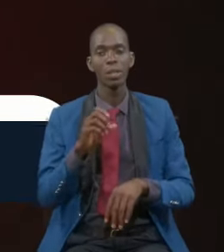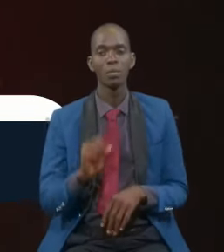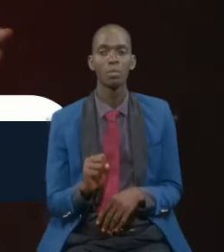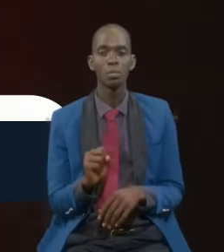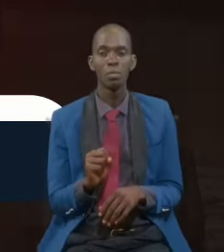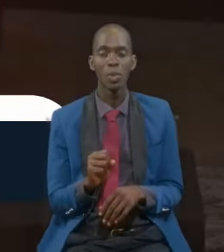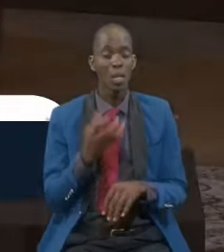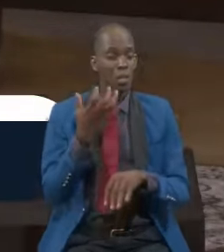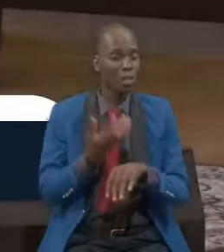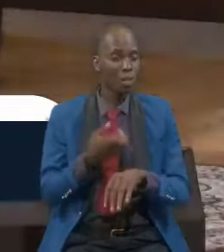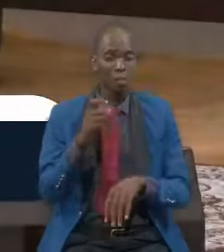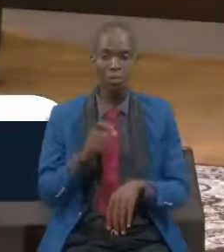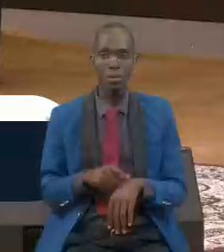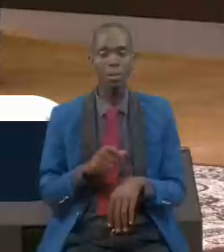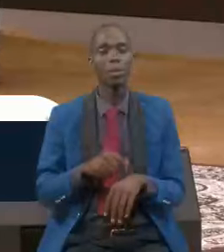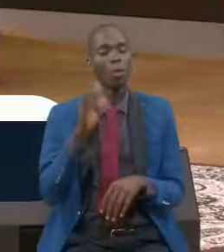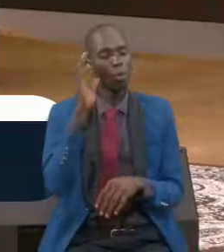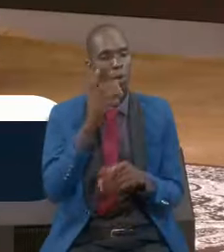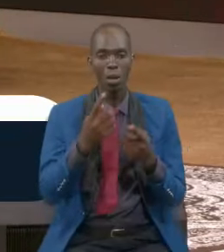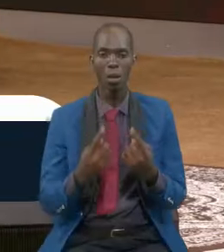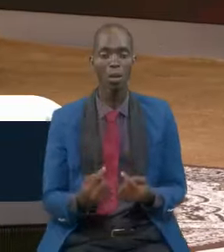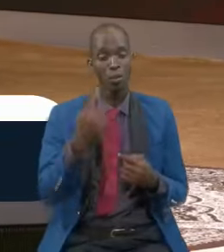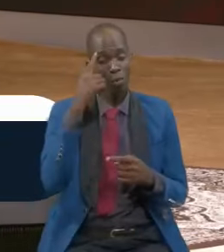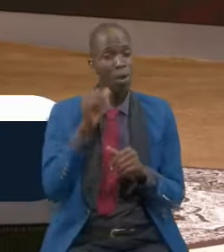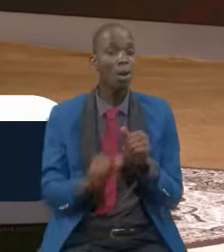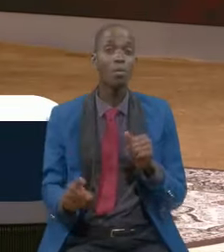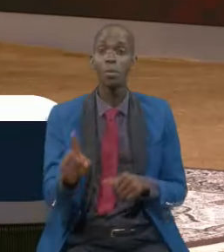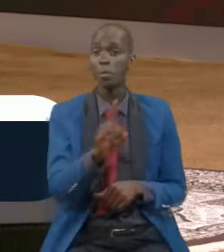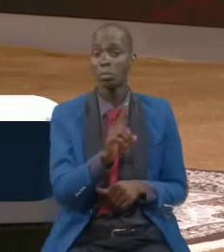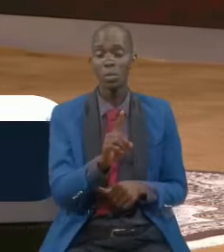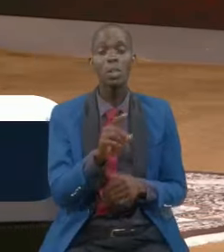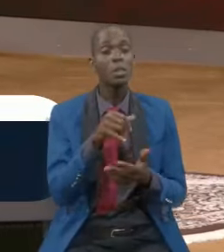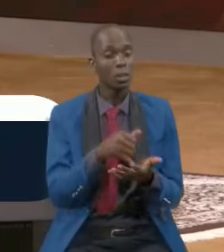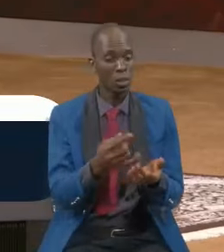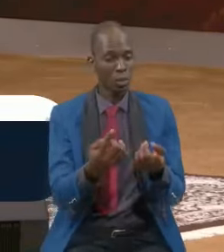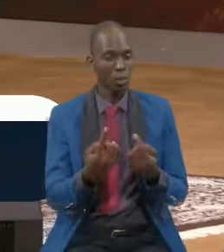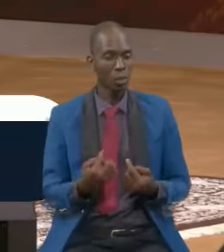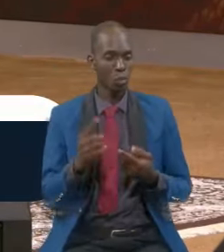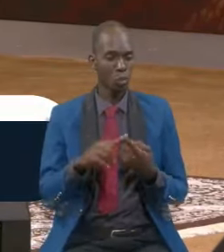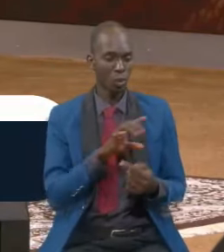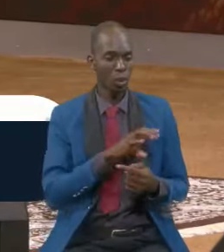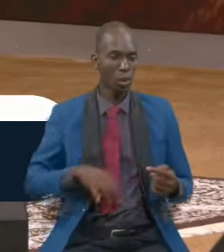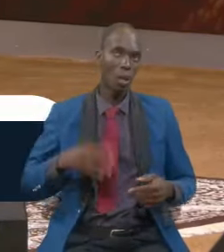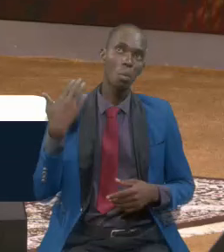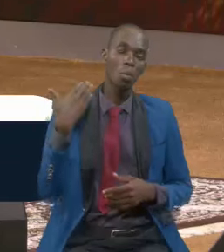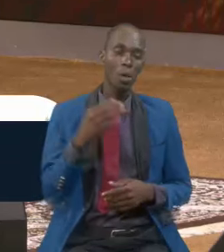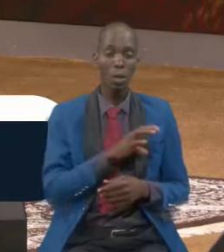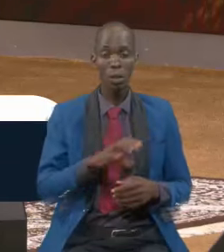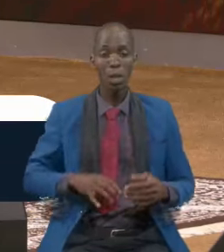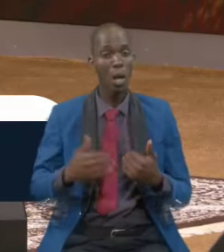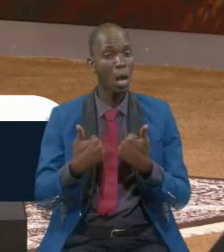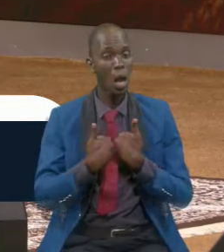times. Tough times will come for everyone. It came to Christ. He had no